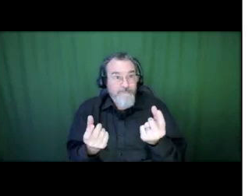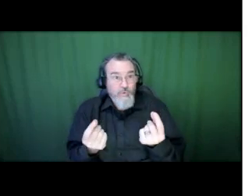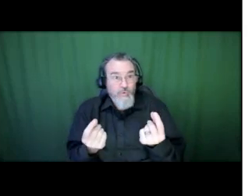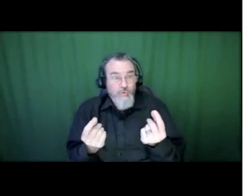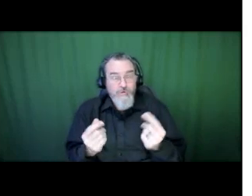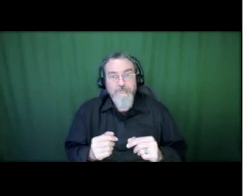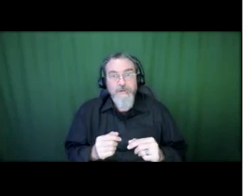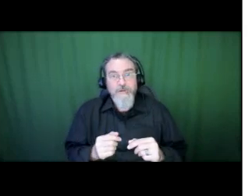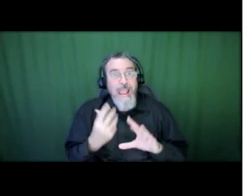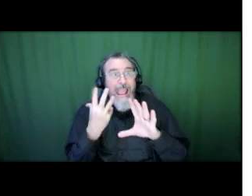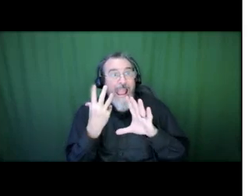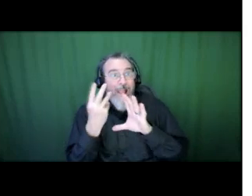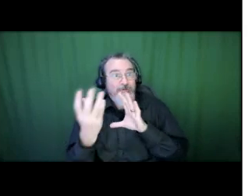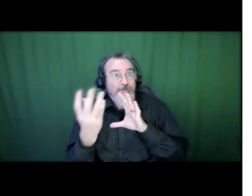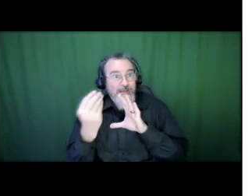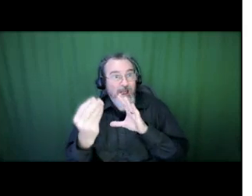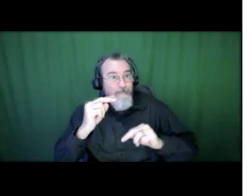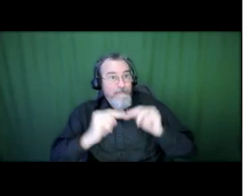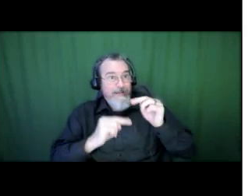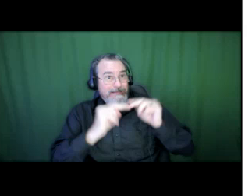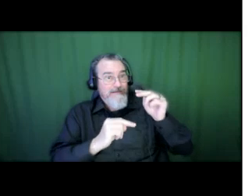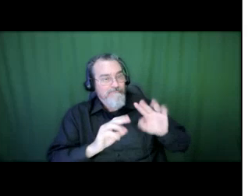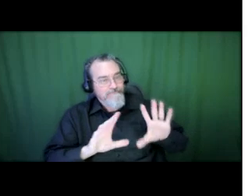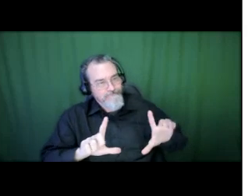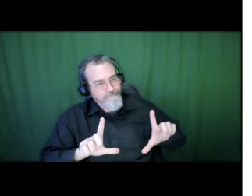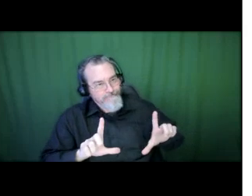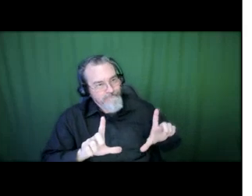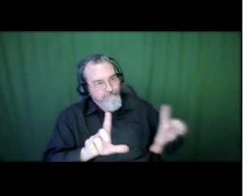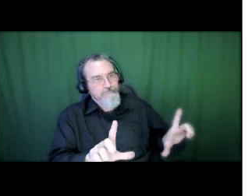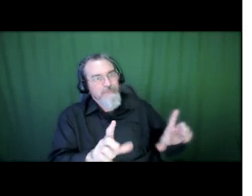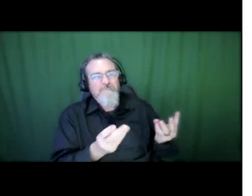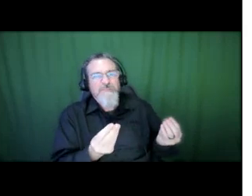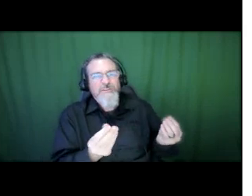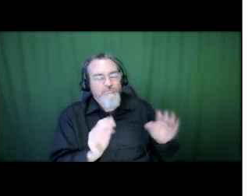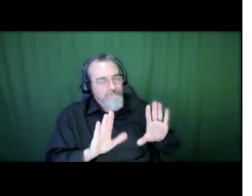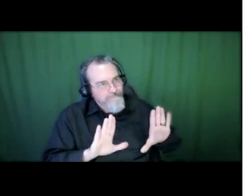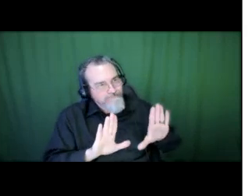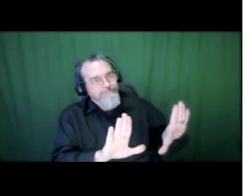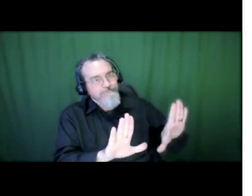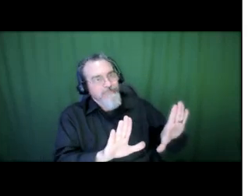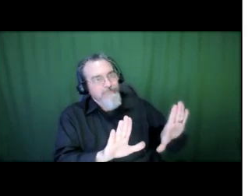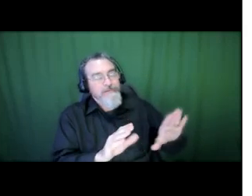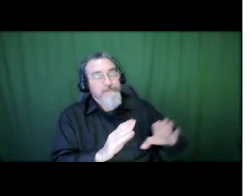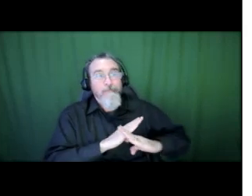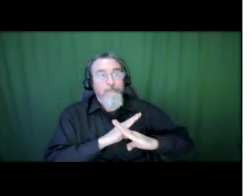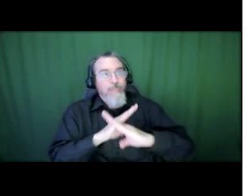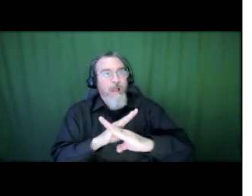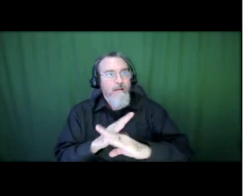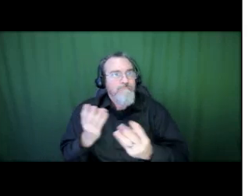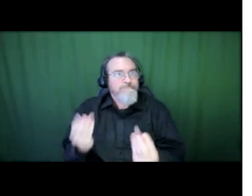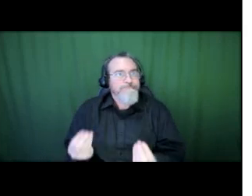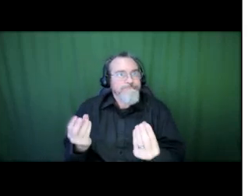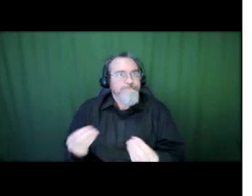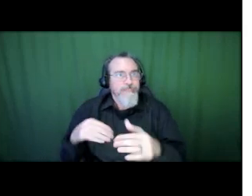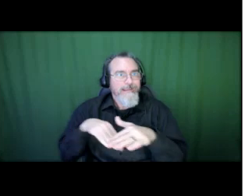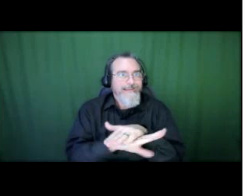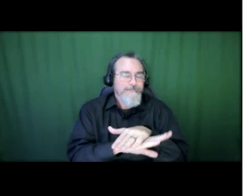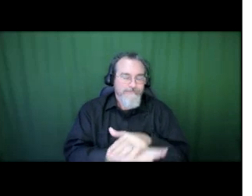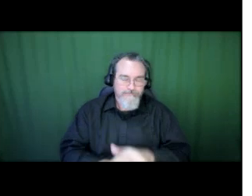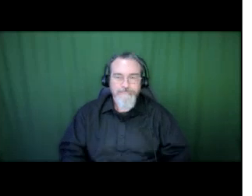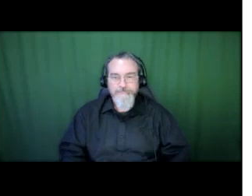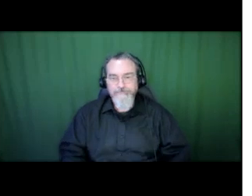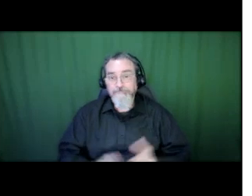to the outside of the building to help keep them from getting moisture in them. Next slide,